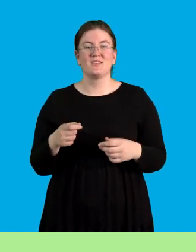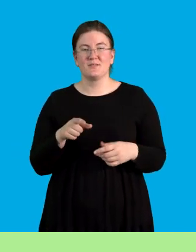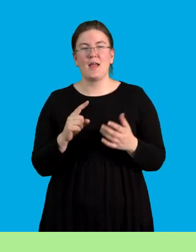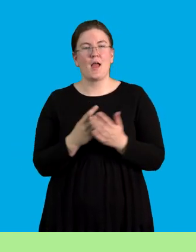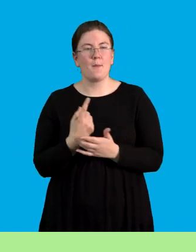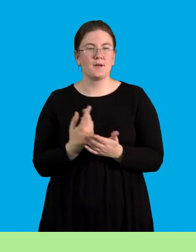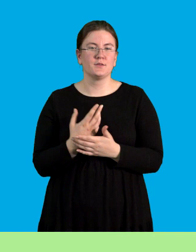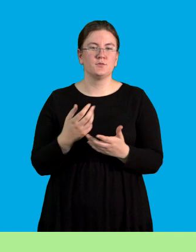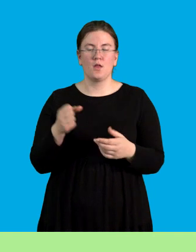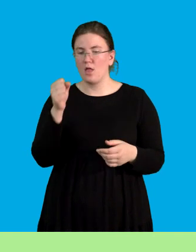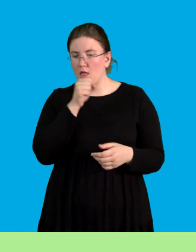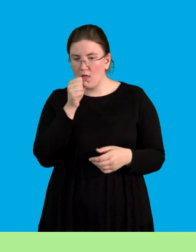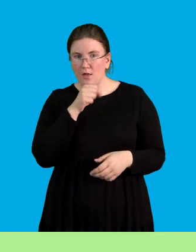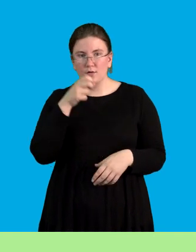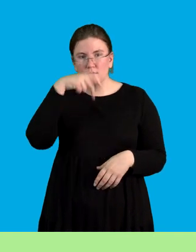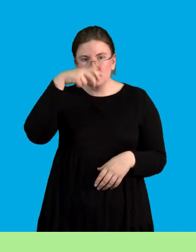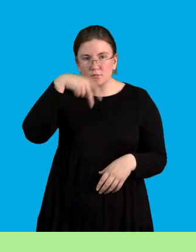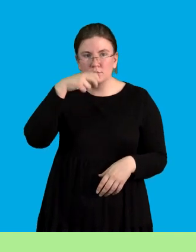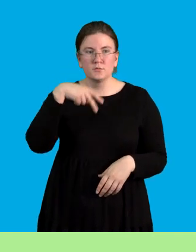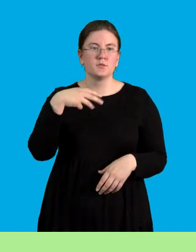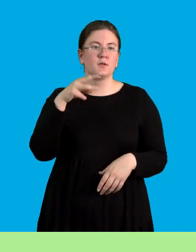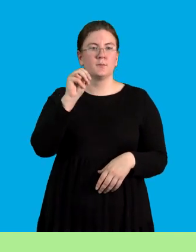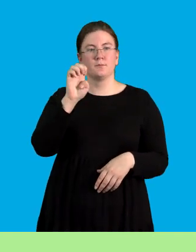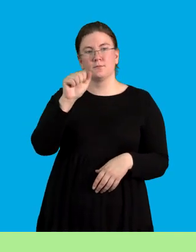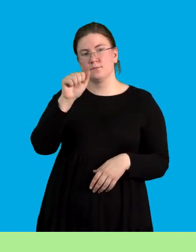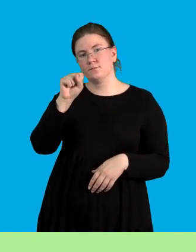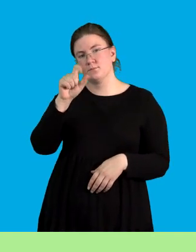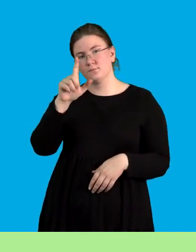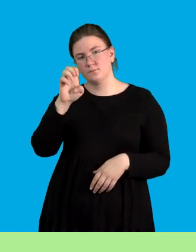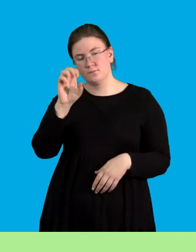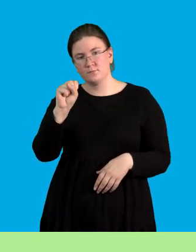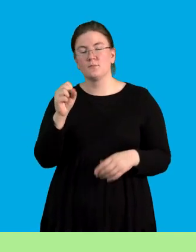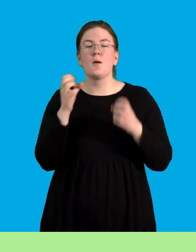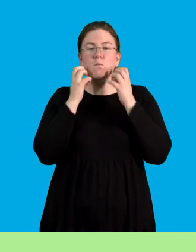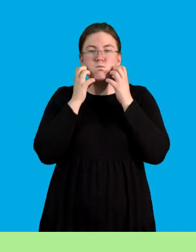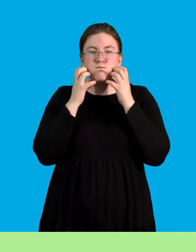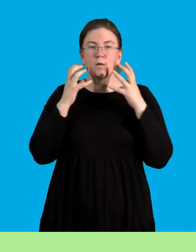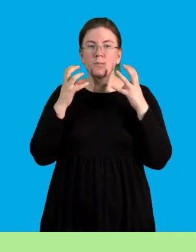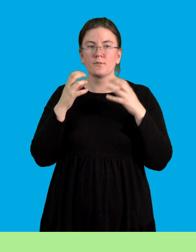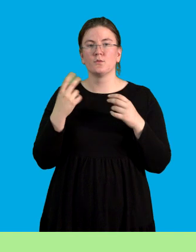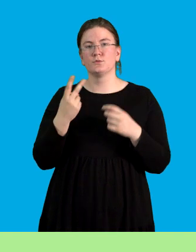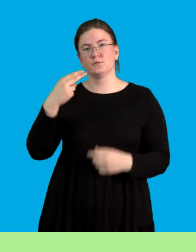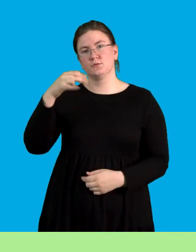common colds, flu, measles, mumps, and HIV.